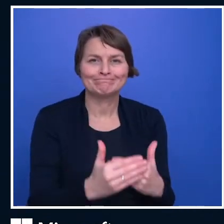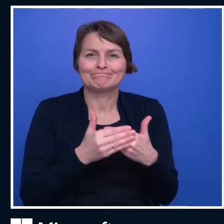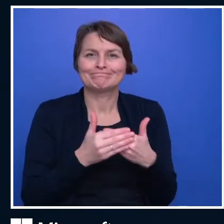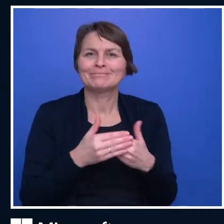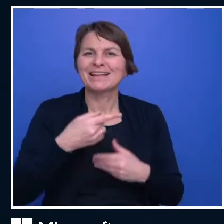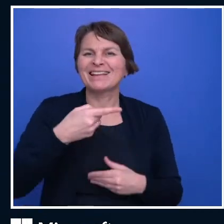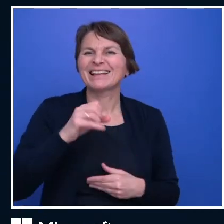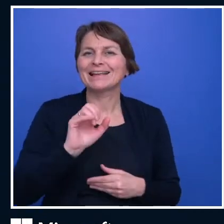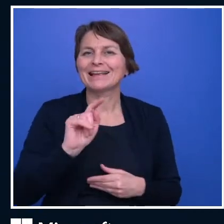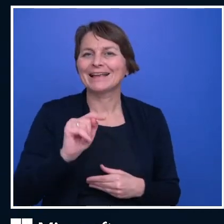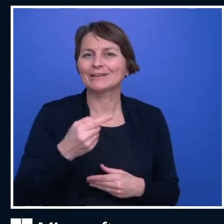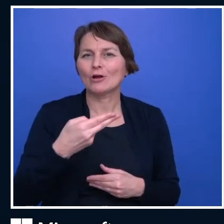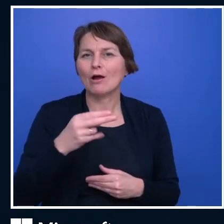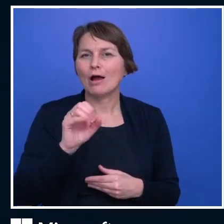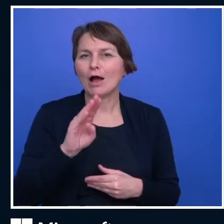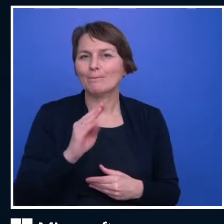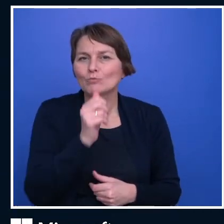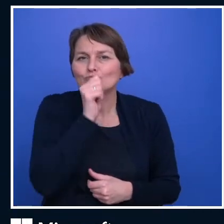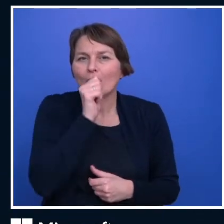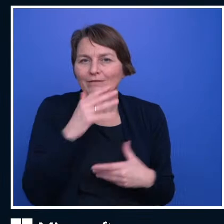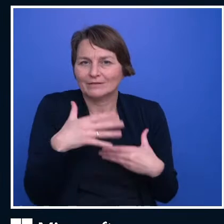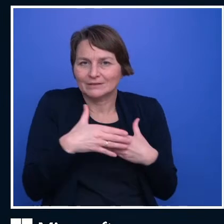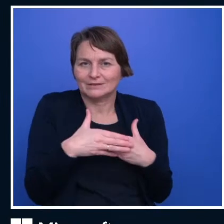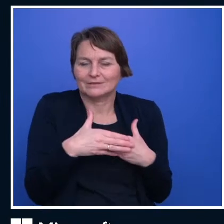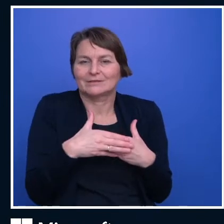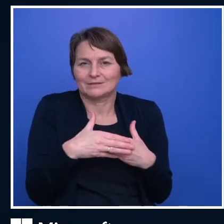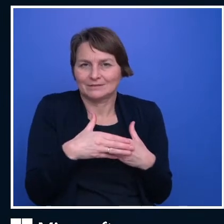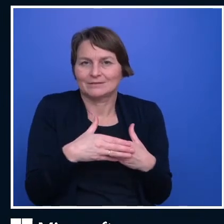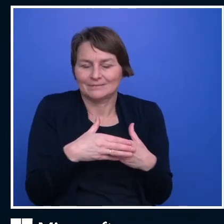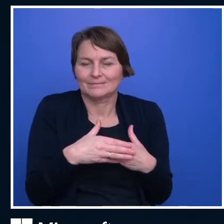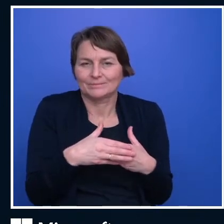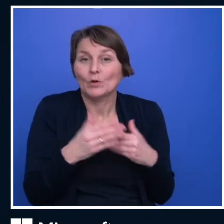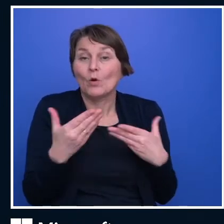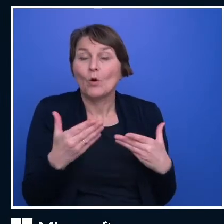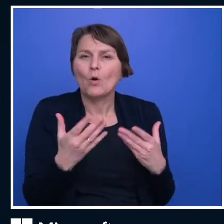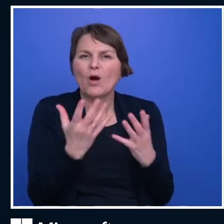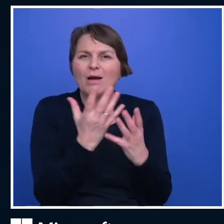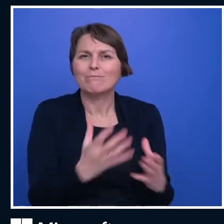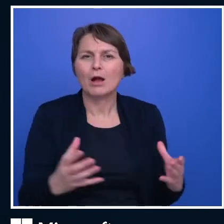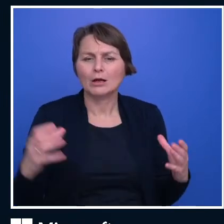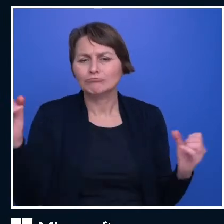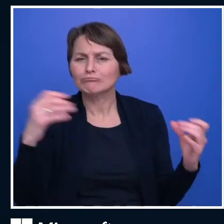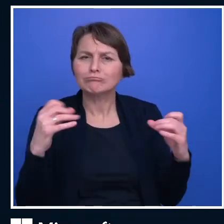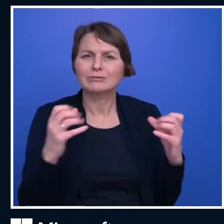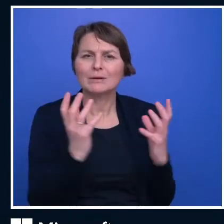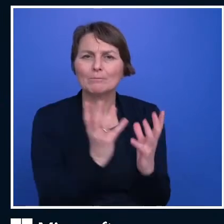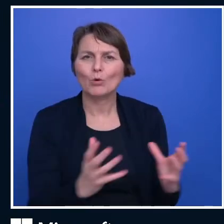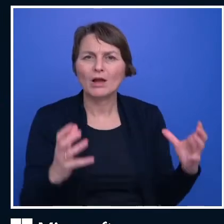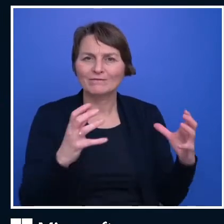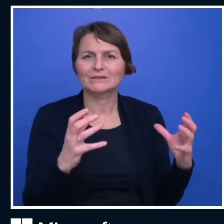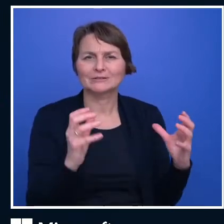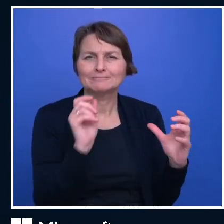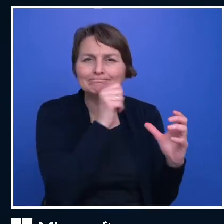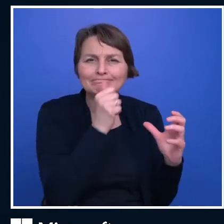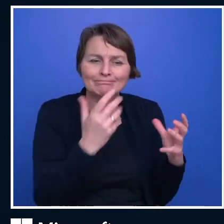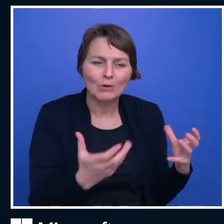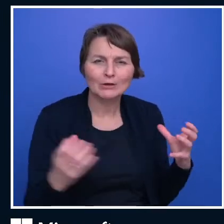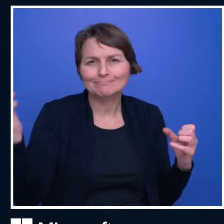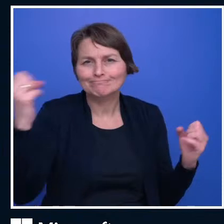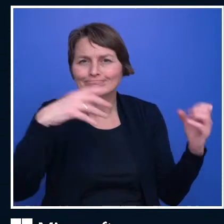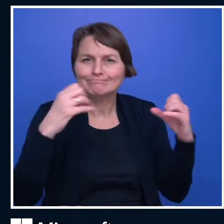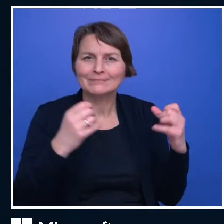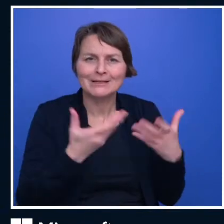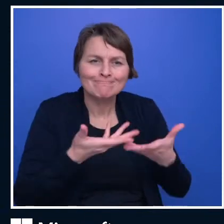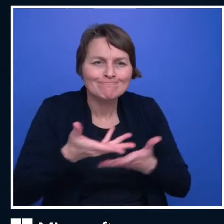case, or you could just create Bitbuckets, private Bitbuckets for having your research